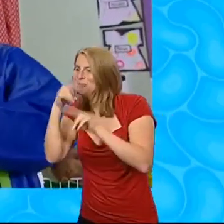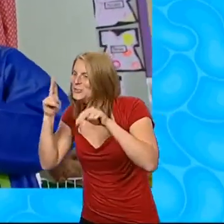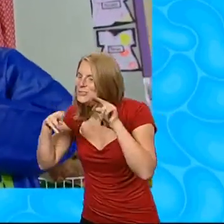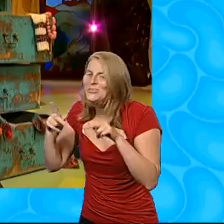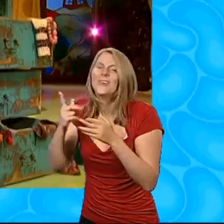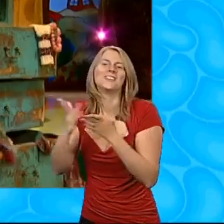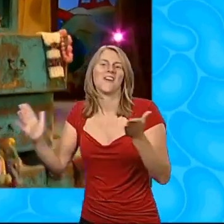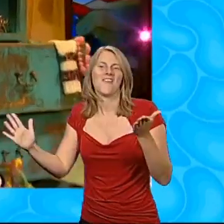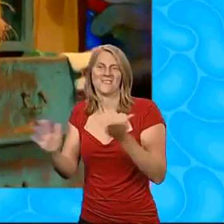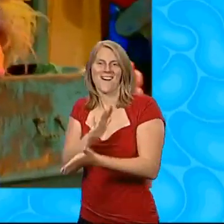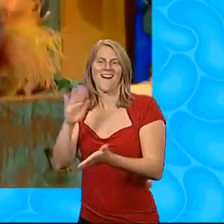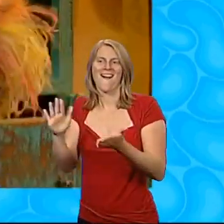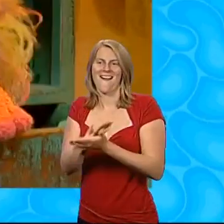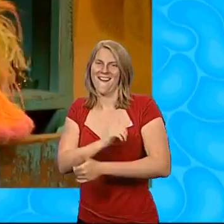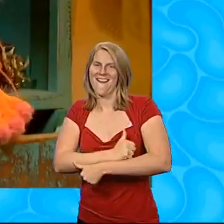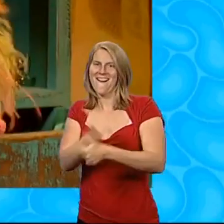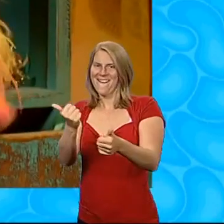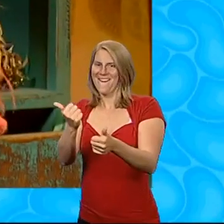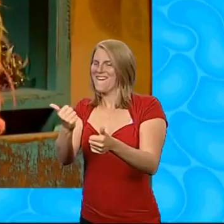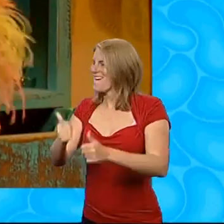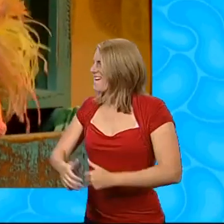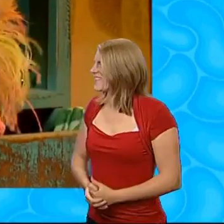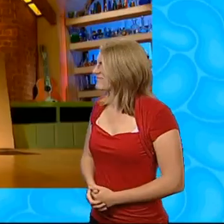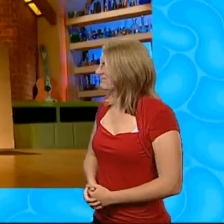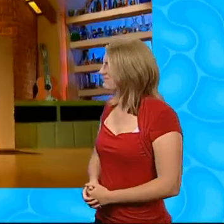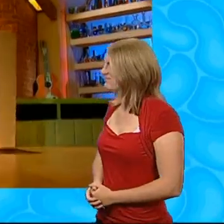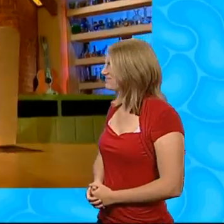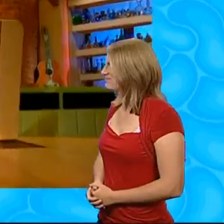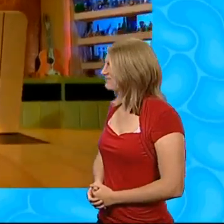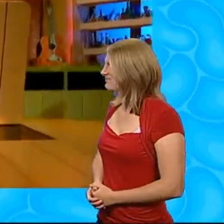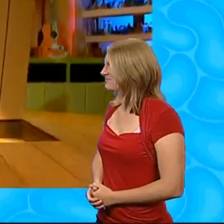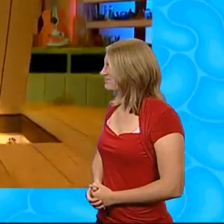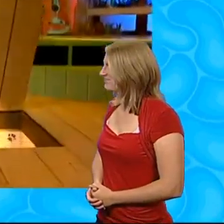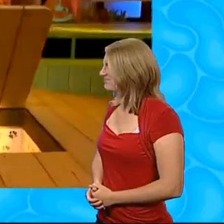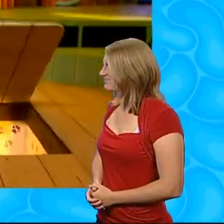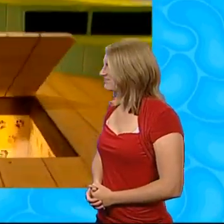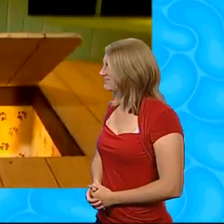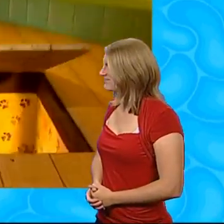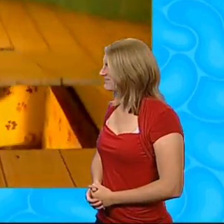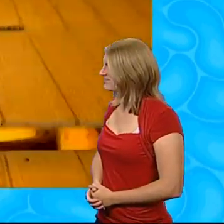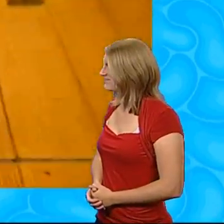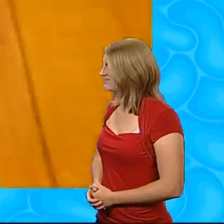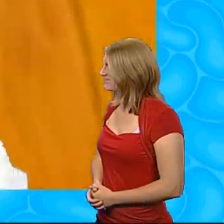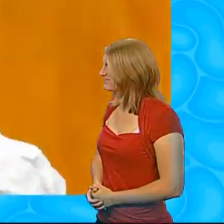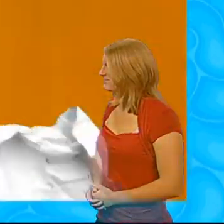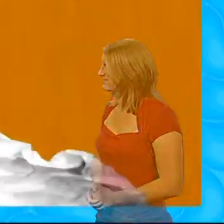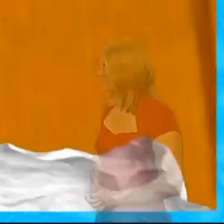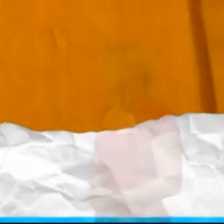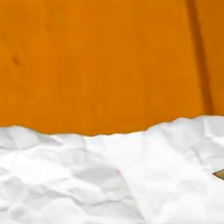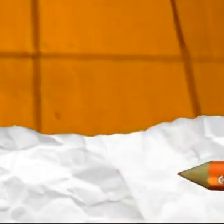day. Tidy up. Almost done. Doodle-doo. That was fun.